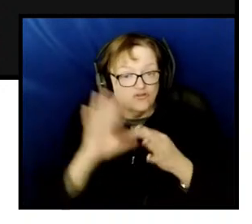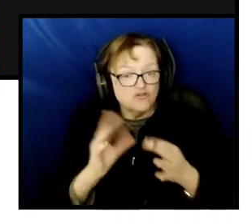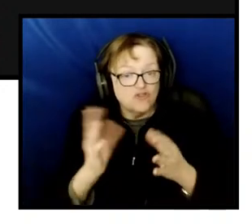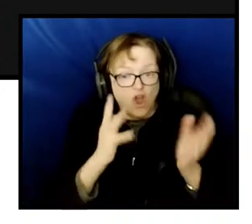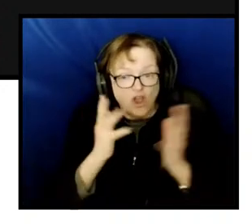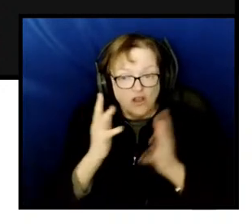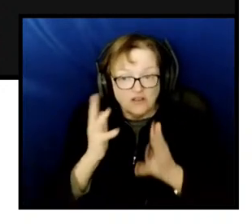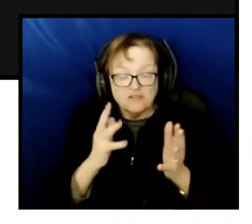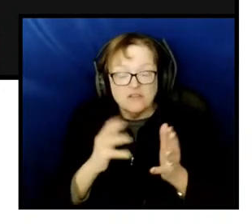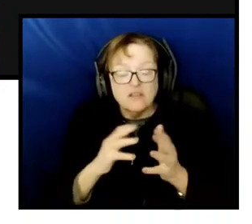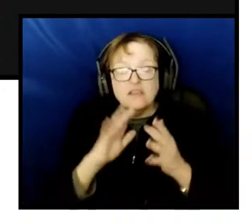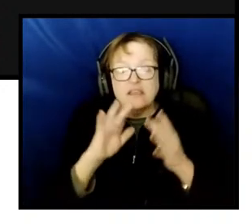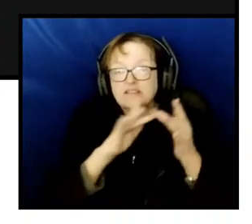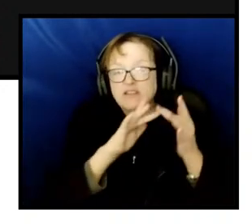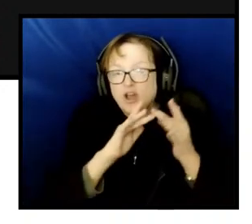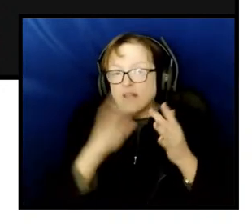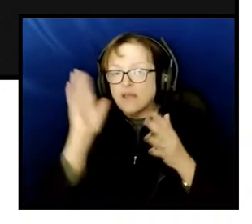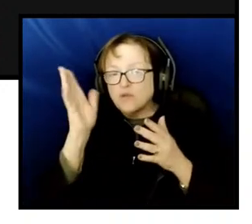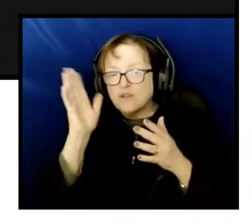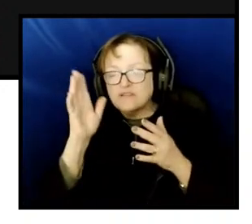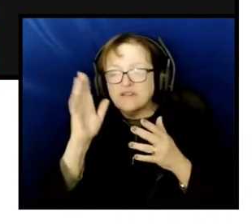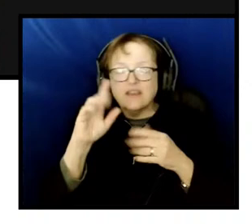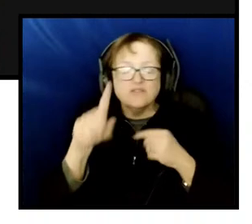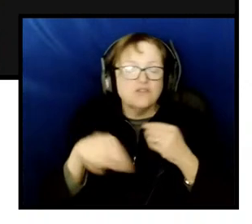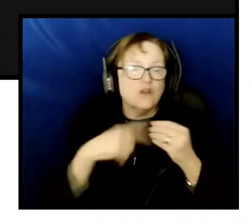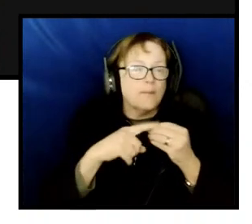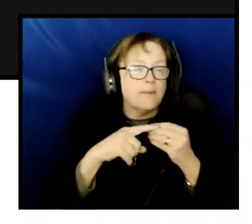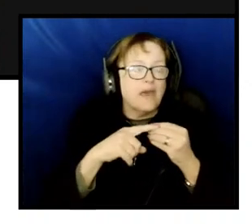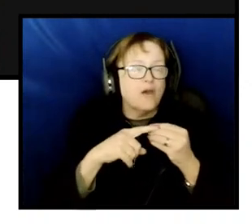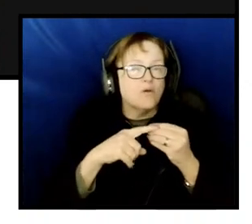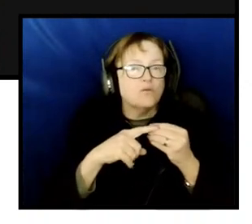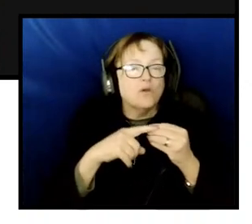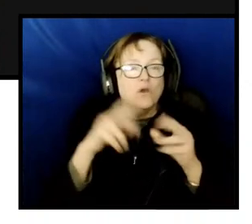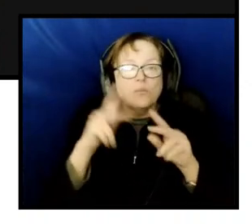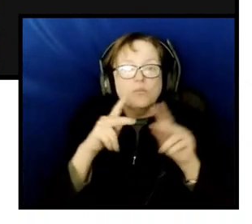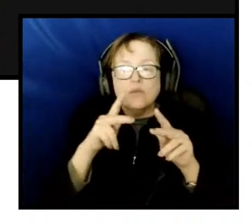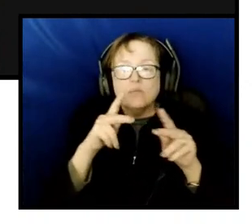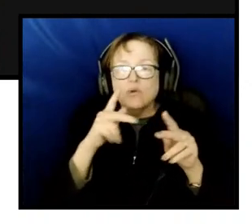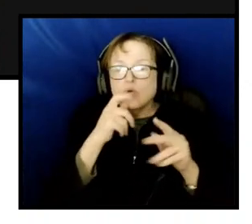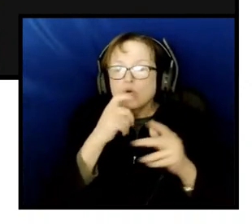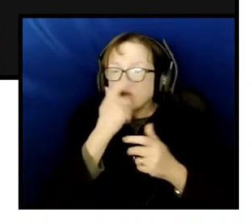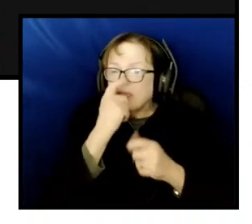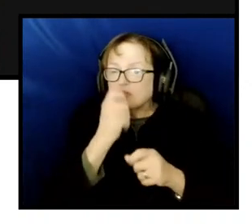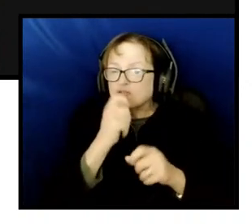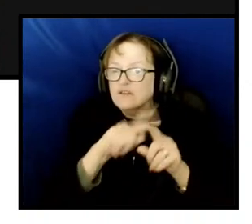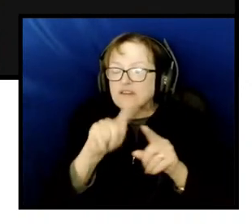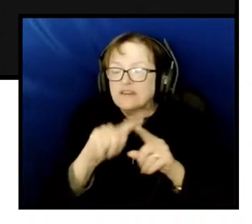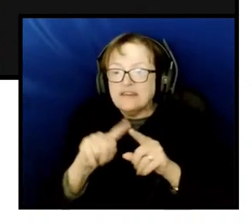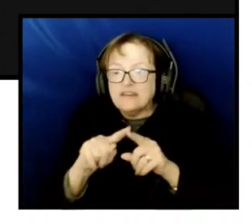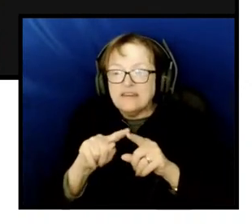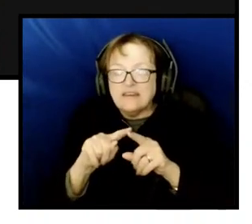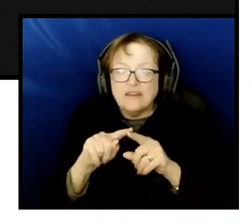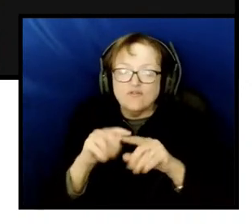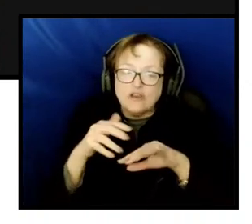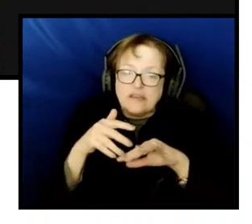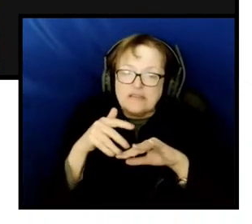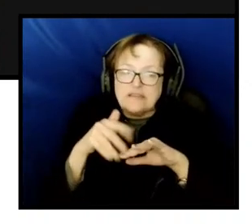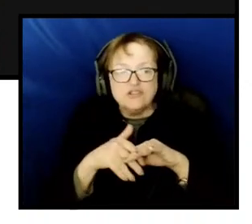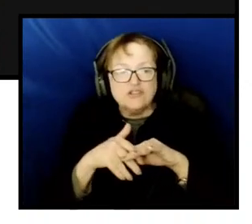online presentations and talks with people who were interested in different indigenous